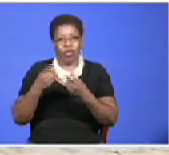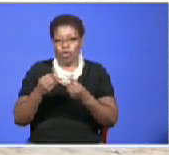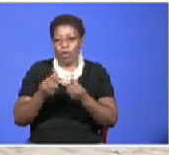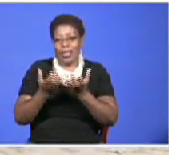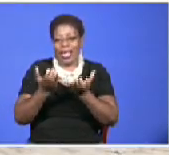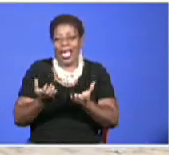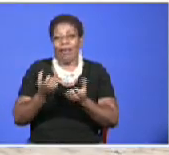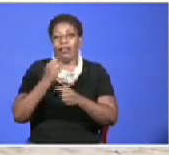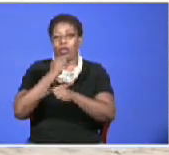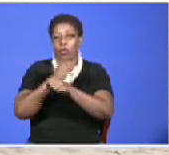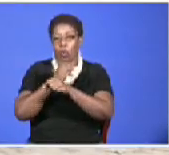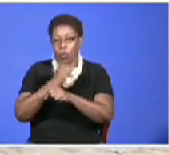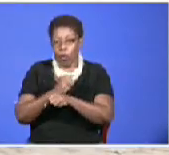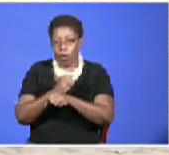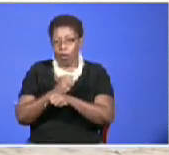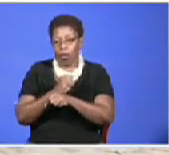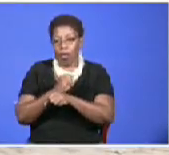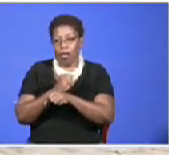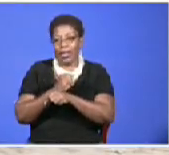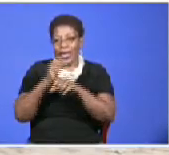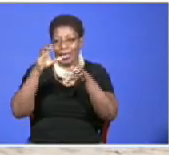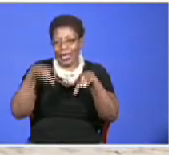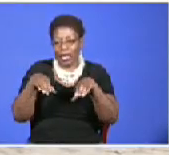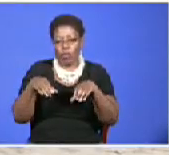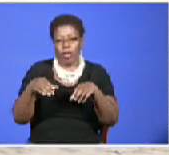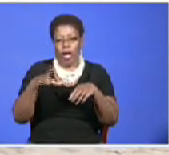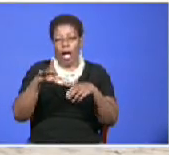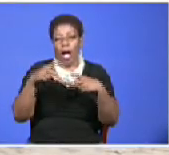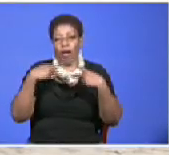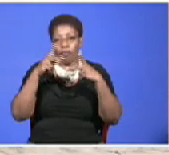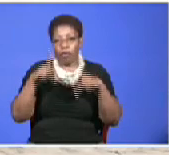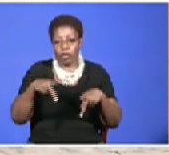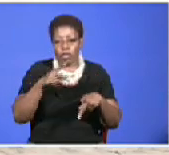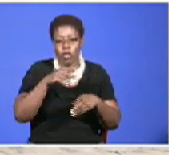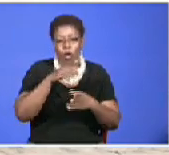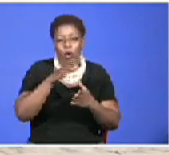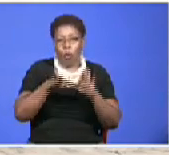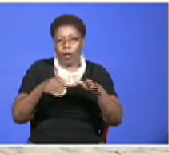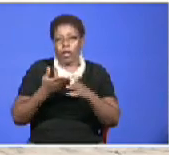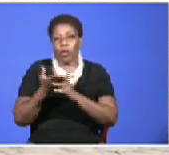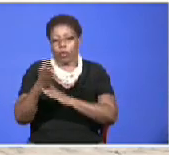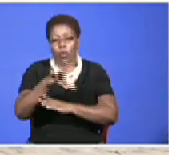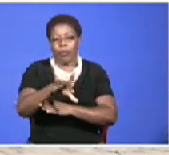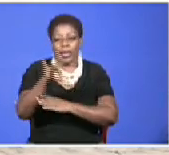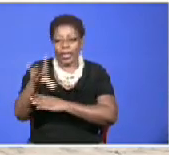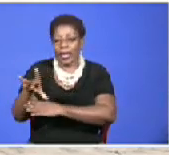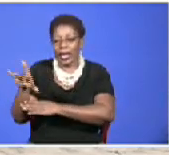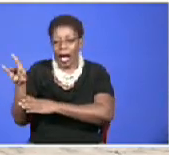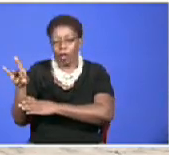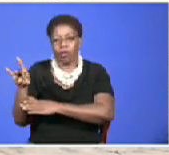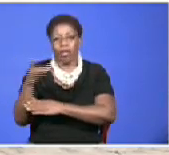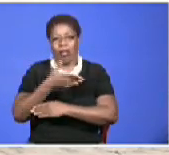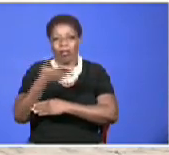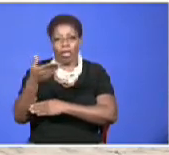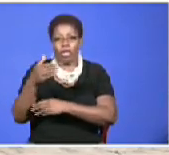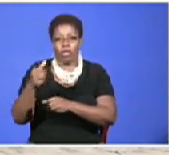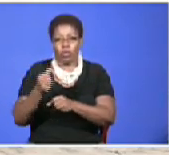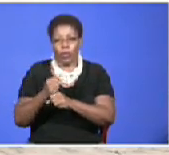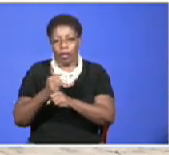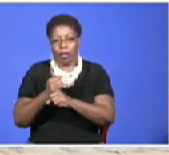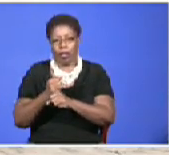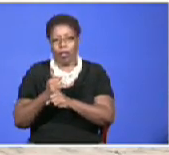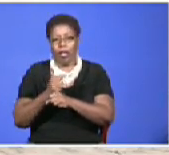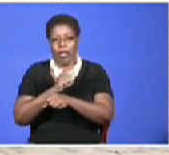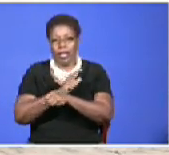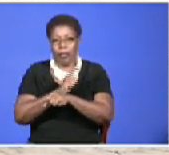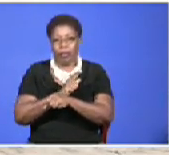have to have a heavy labor force sorting out, picking out stuff. You know what I mean? And with a heavier labor,